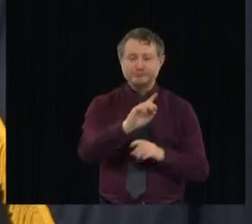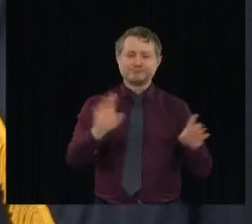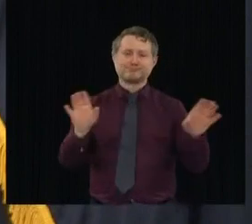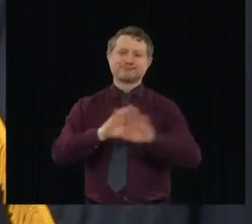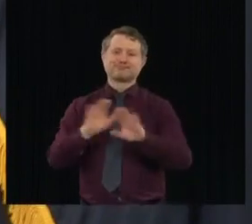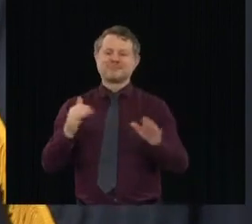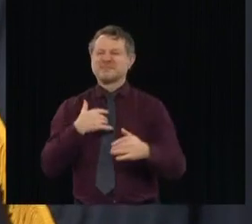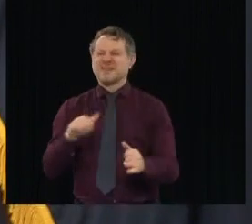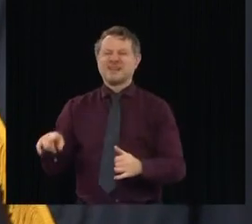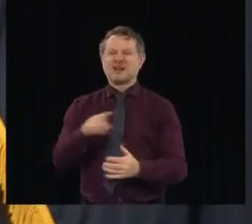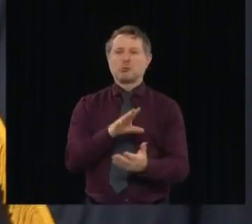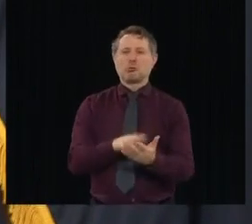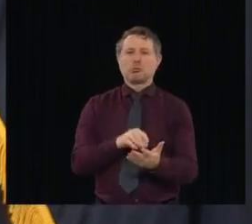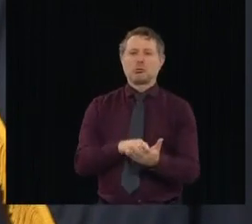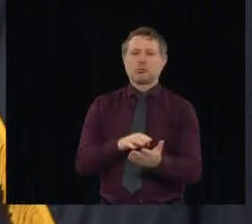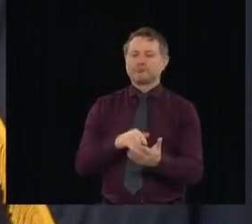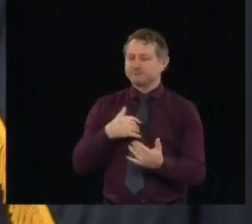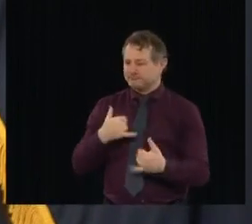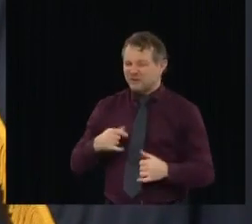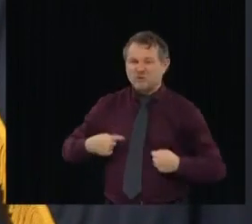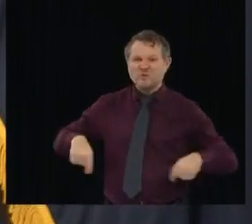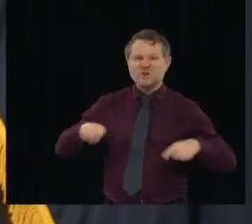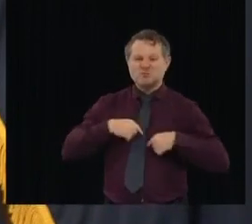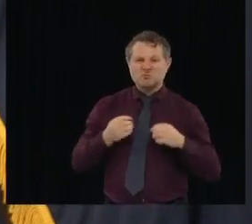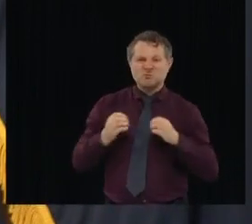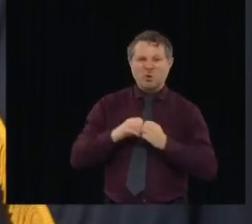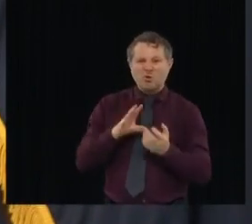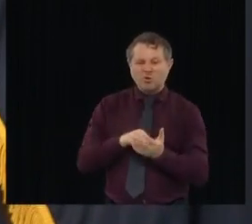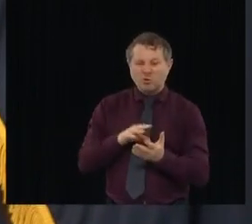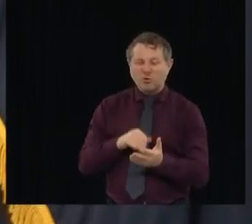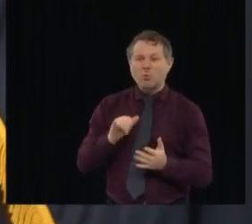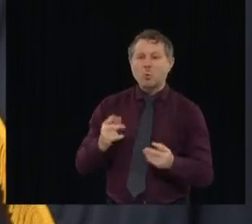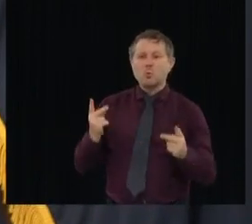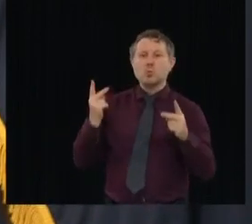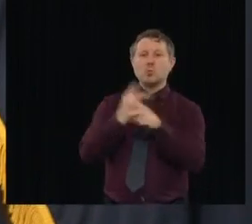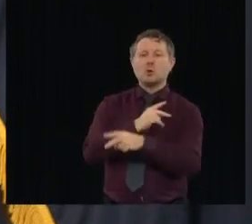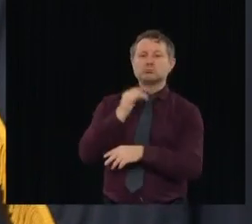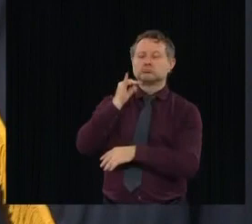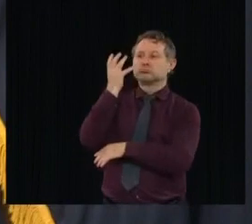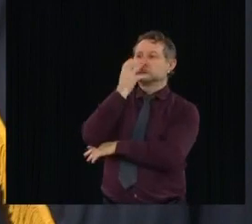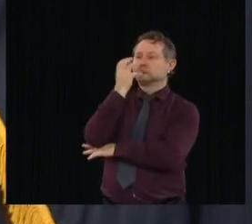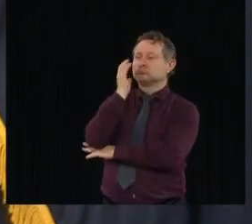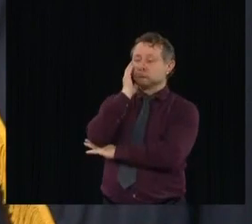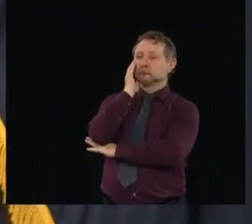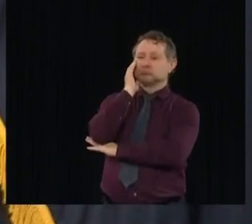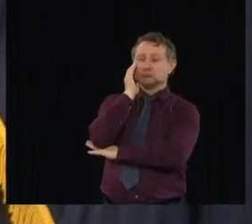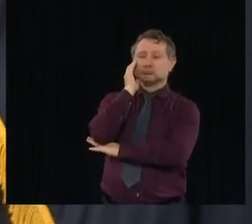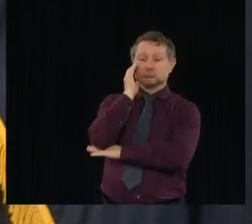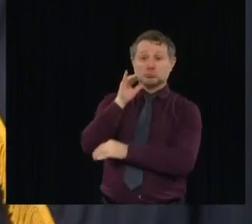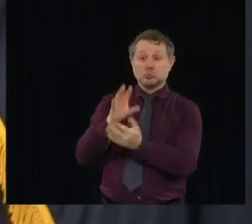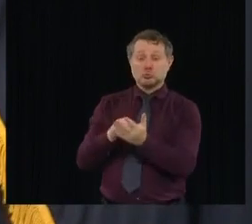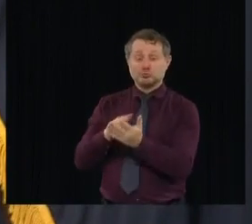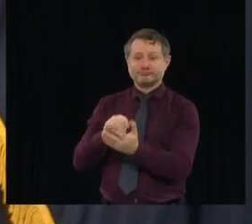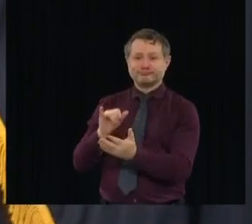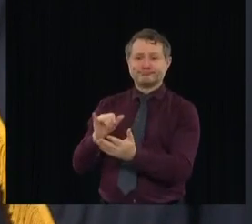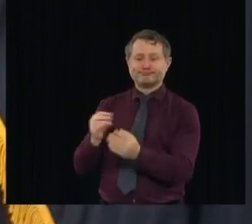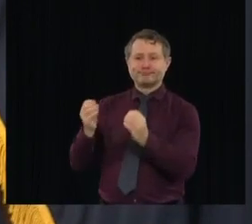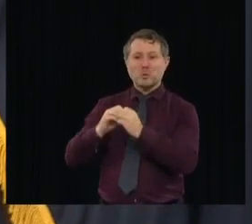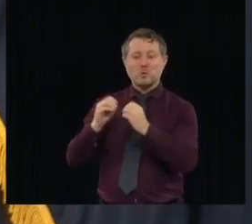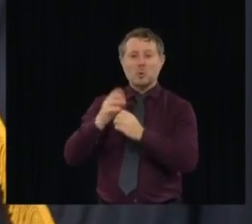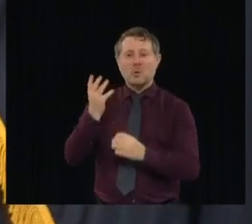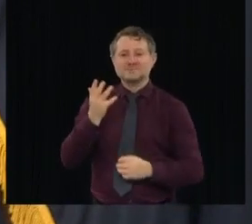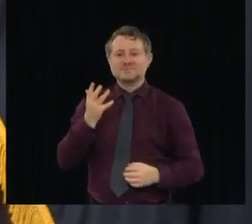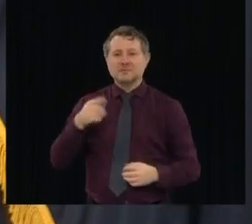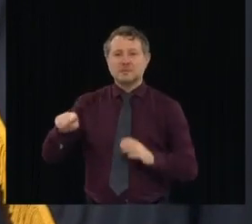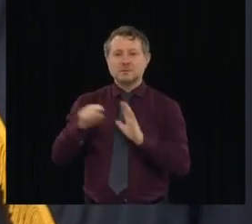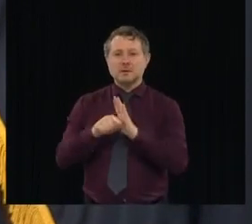we learn, the worse it is. And the more we learn, it's only negative. We have not learned anything since this